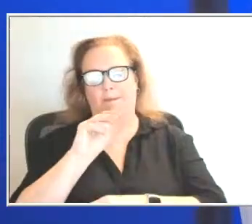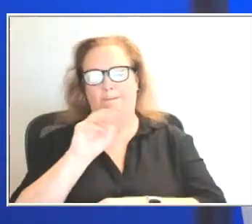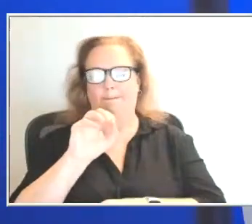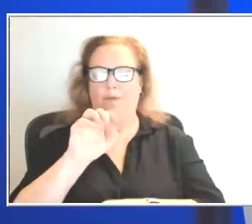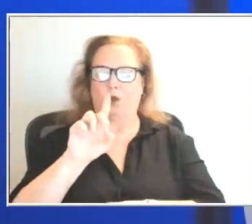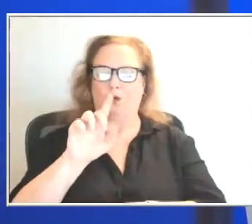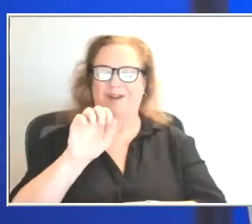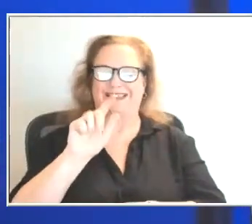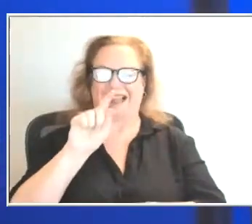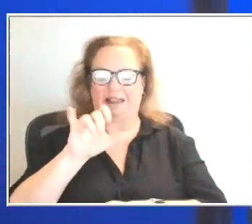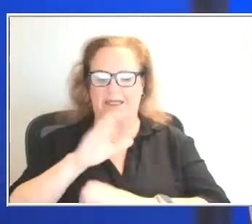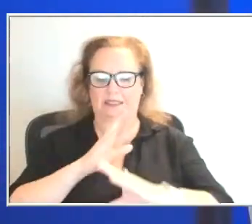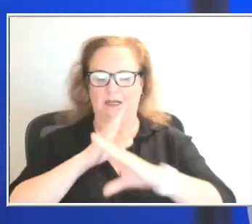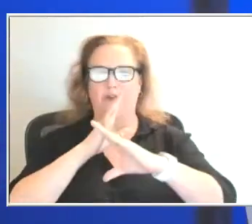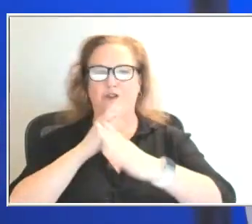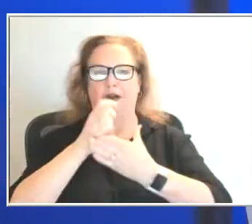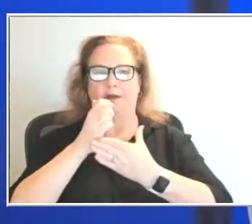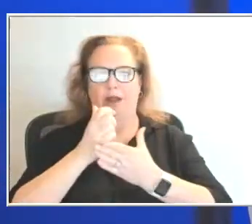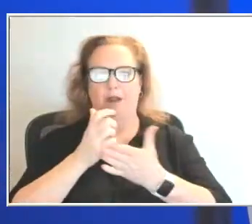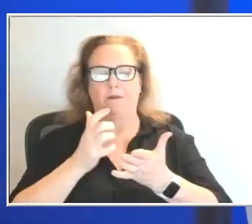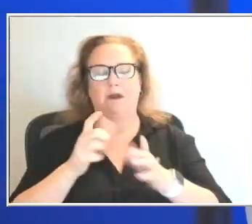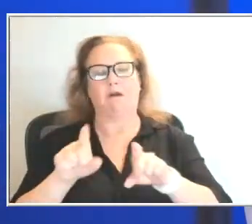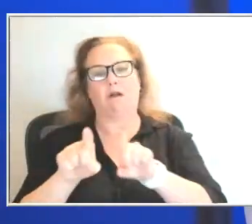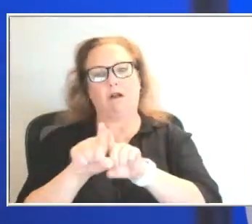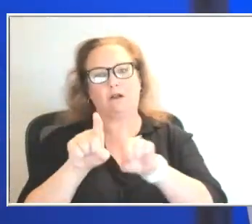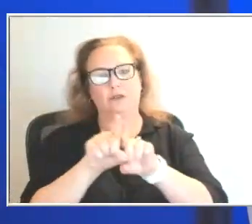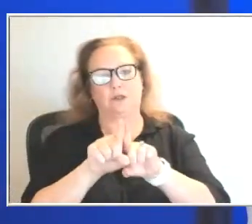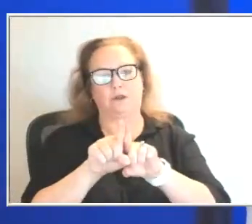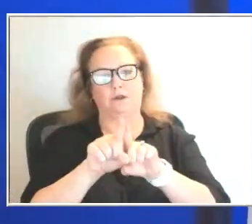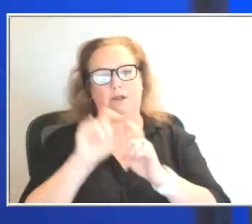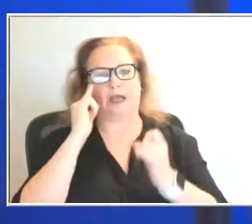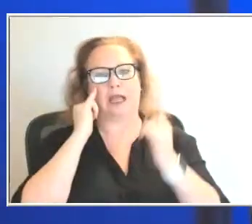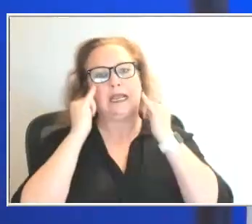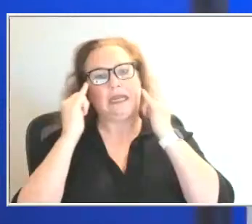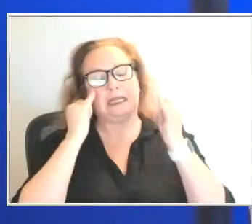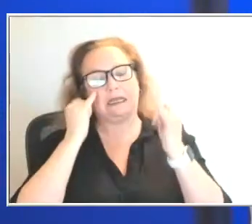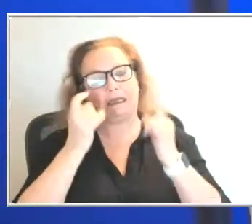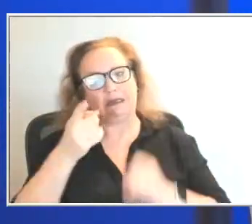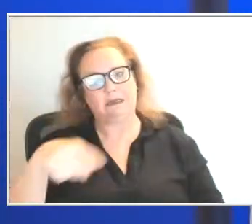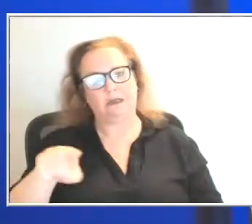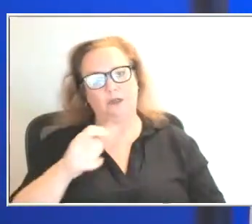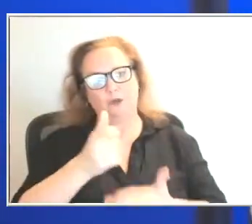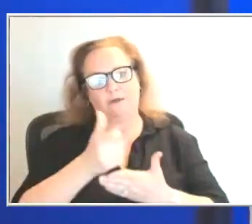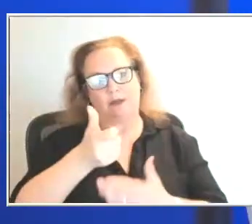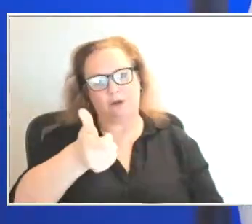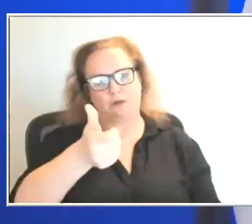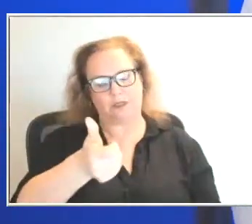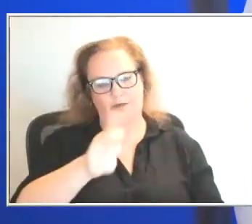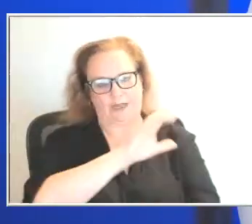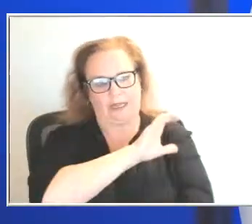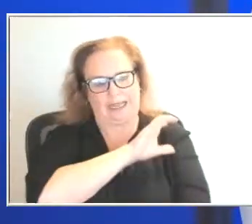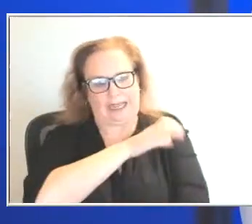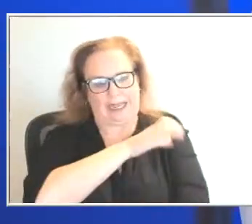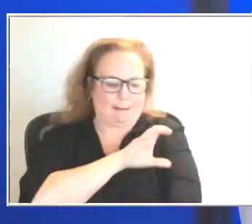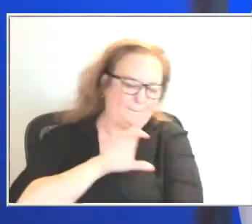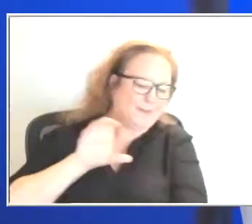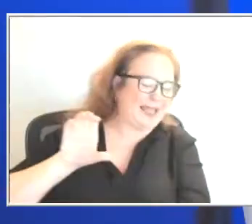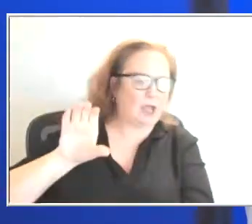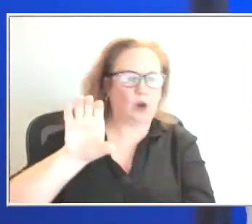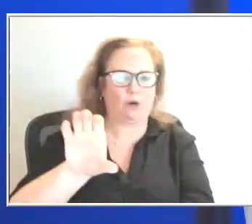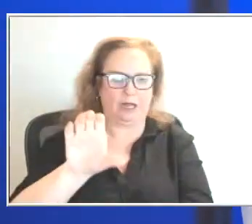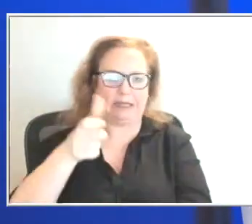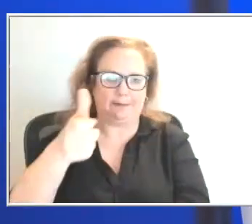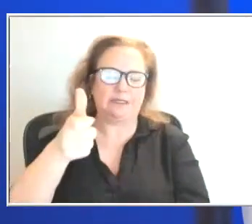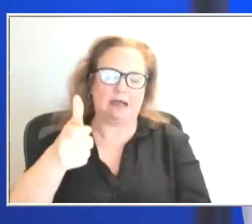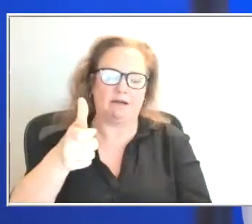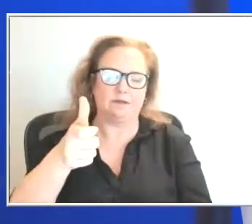interventions, but also we have to bring in the idea of you need to help yourself and empowering the patients themselves. And